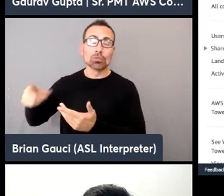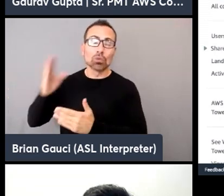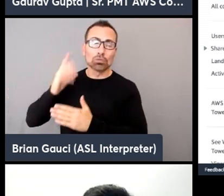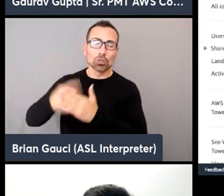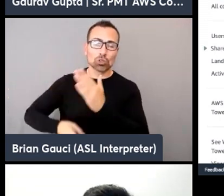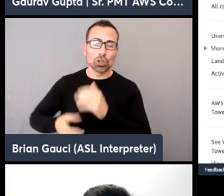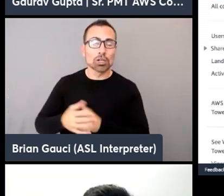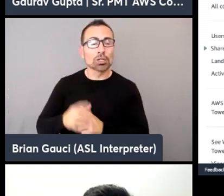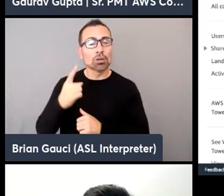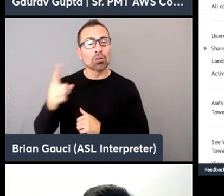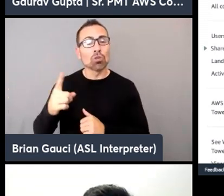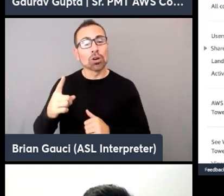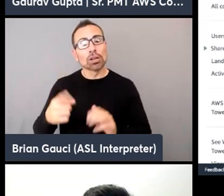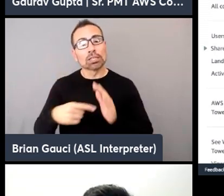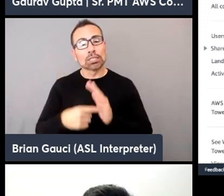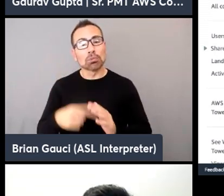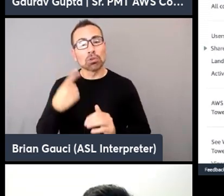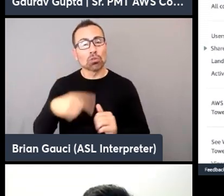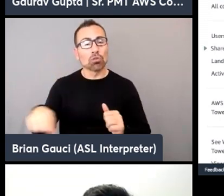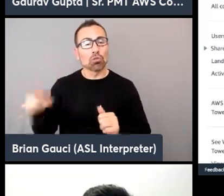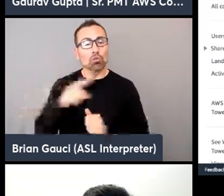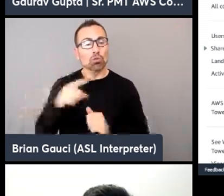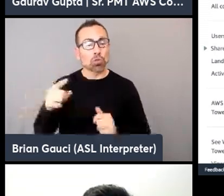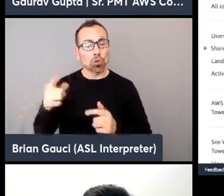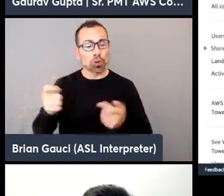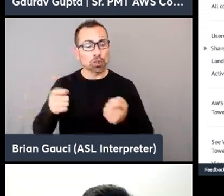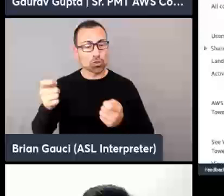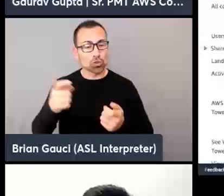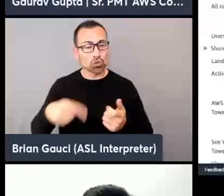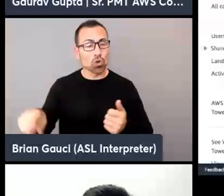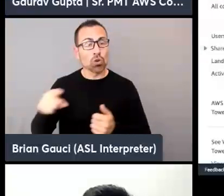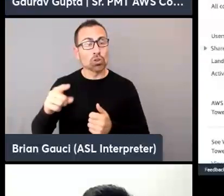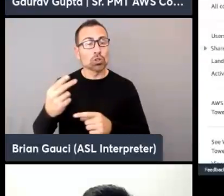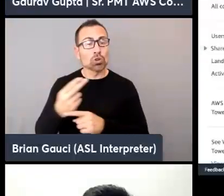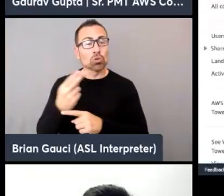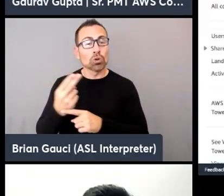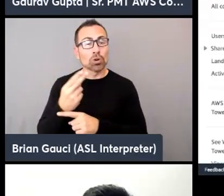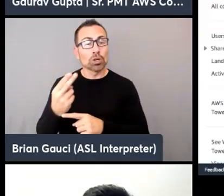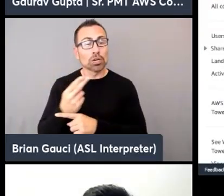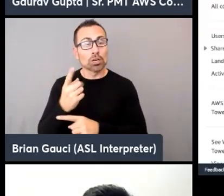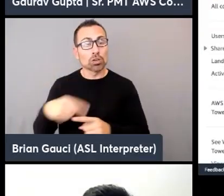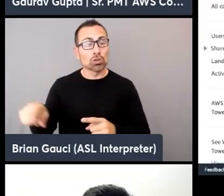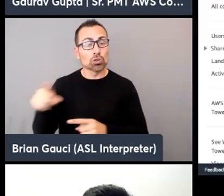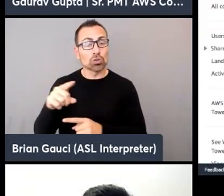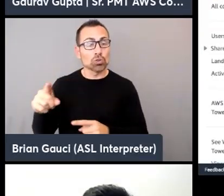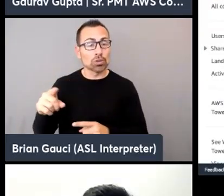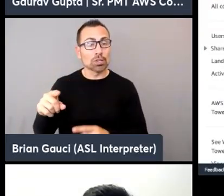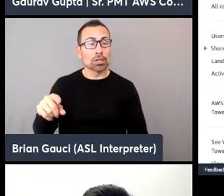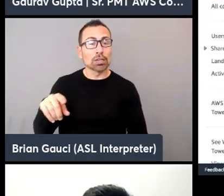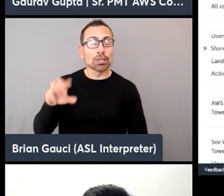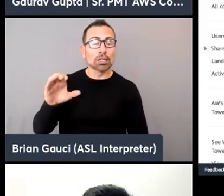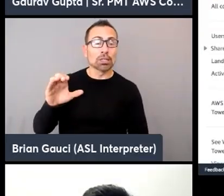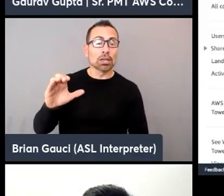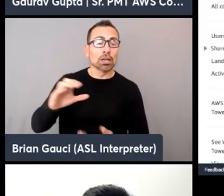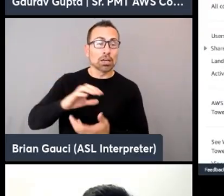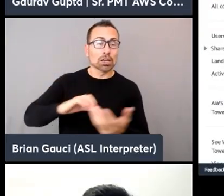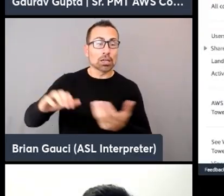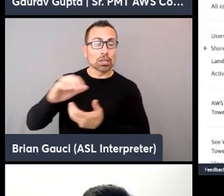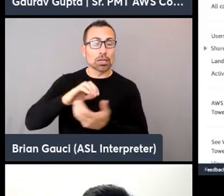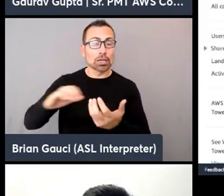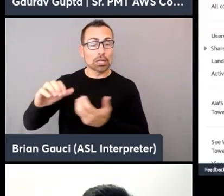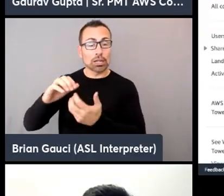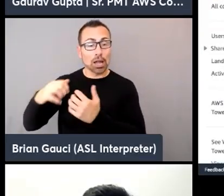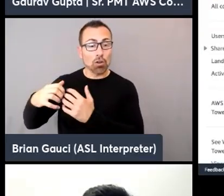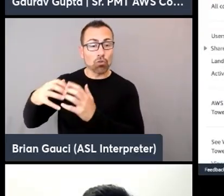in case of proactive controls, we are utilizing CloudFormation hooks. So customers will be charged for the CloudFormation hooks, but they won't be